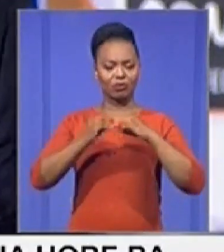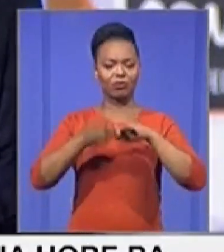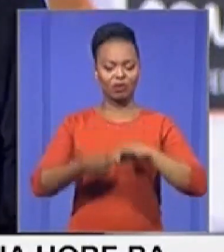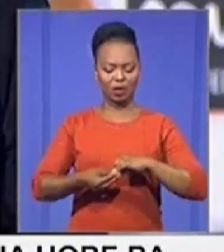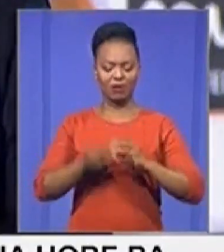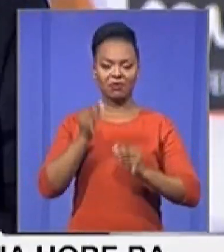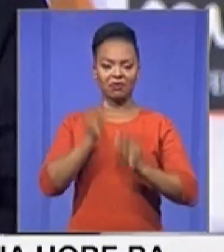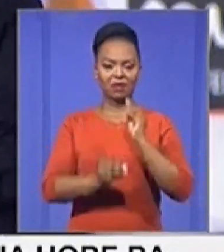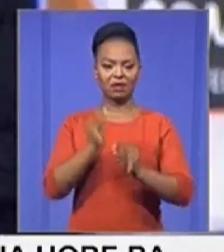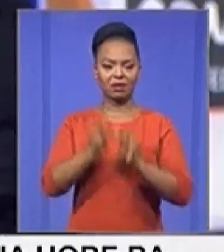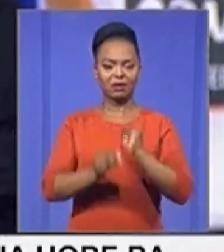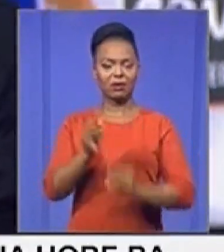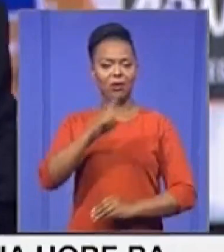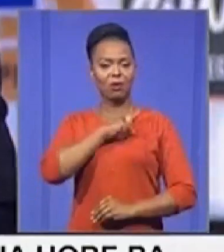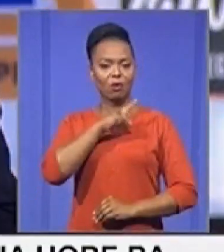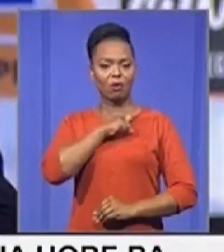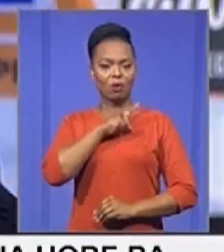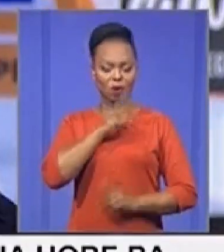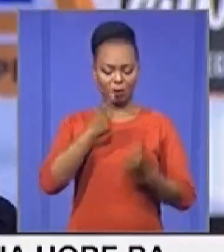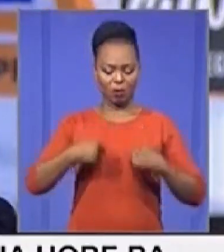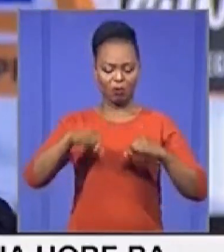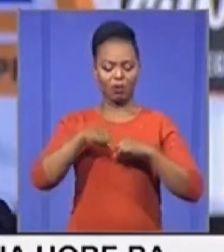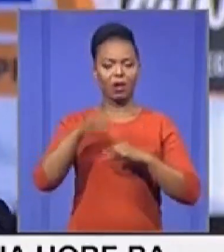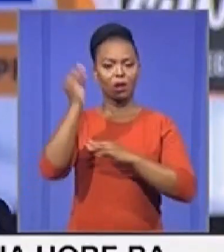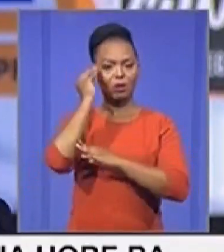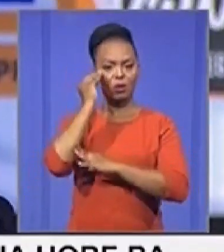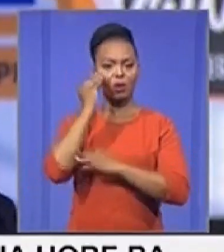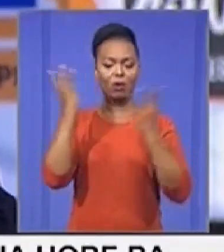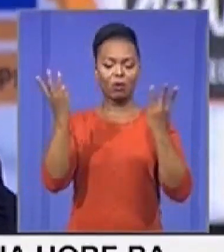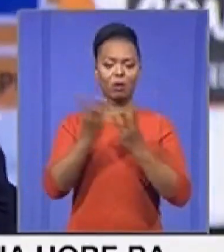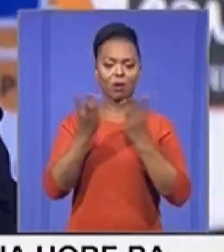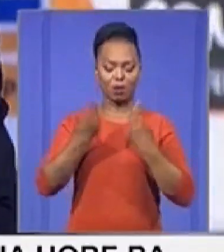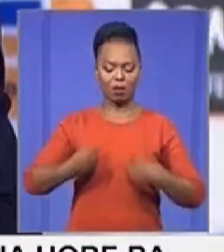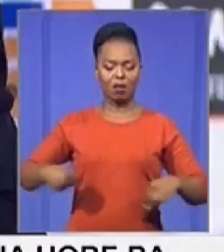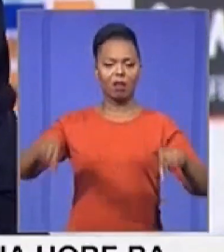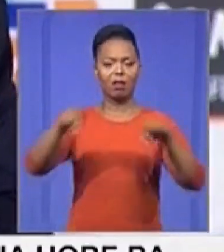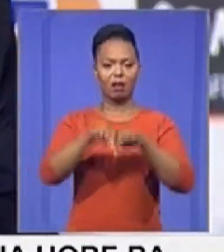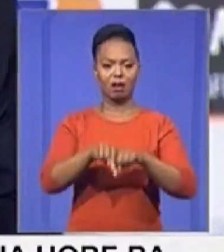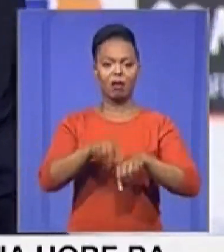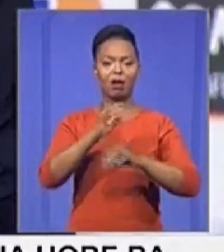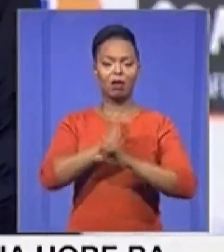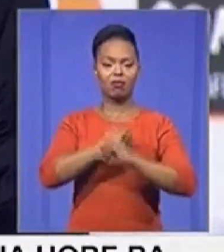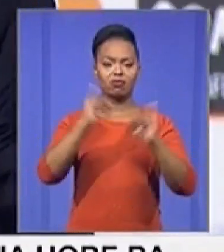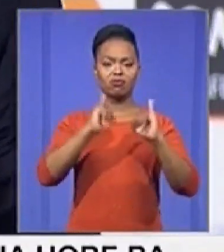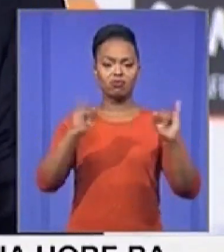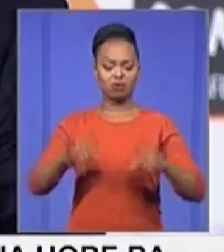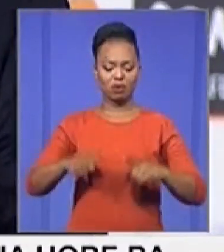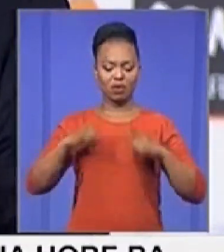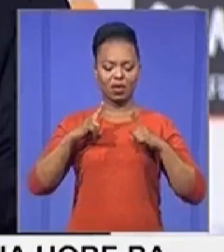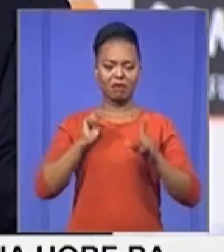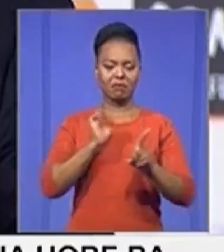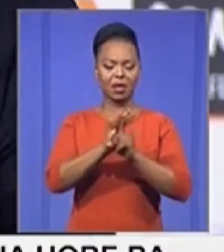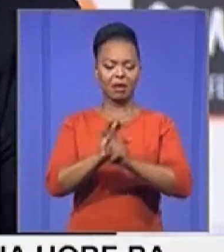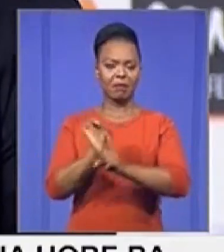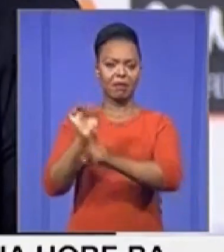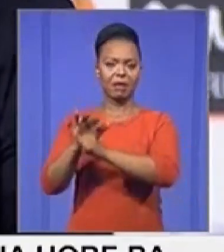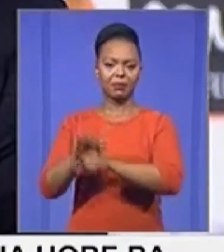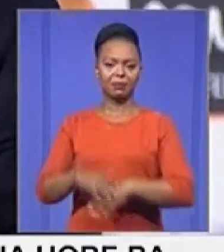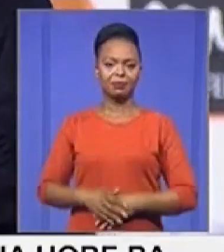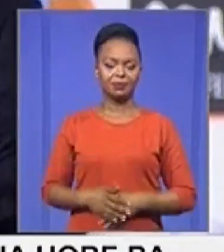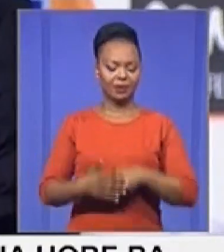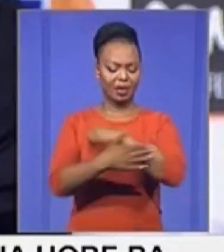lokise ka hobane re a itse gore batho ba heso ba phela ka thata. Our country has